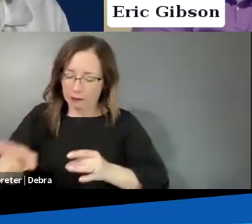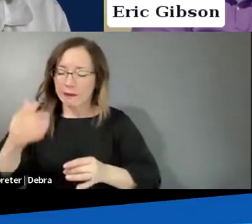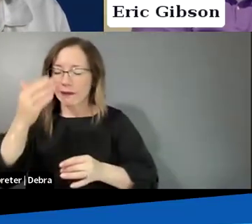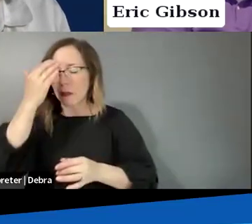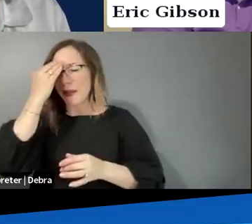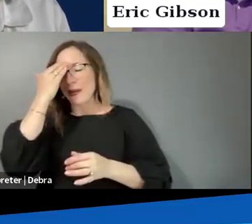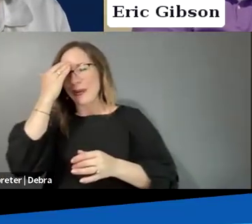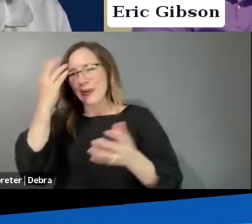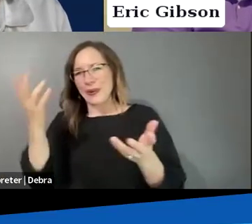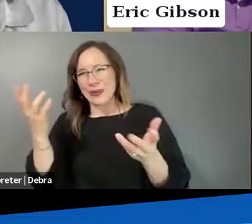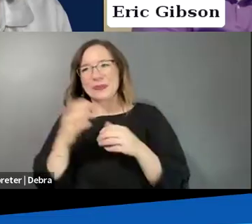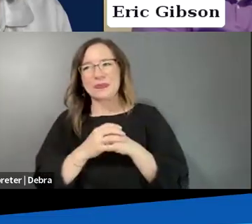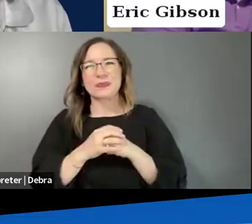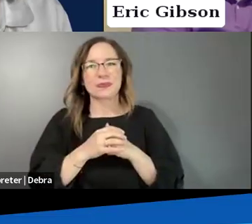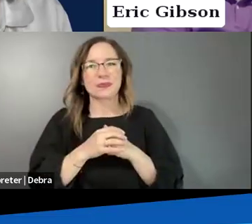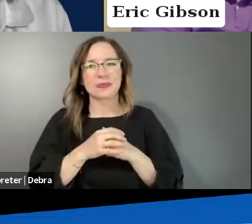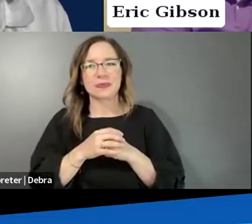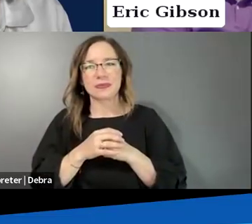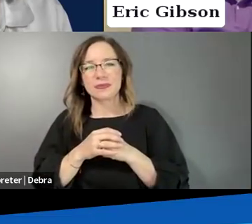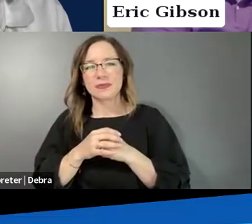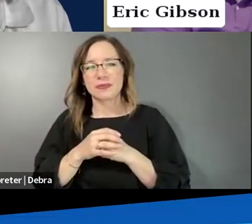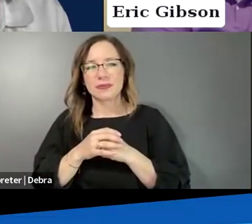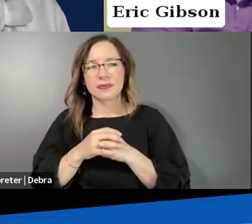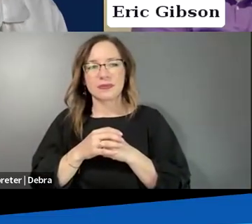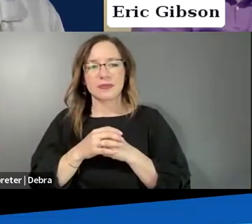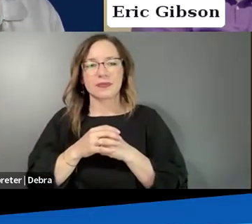that. Um,